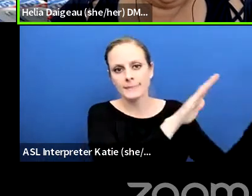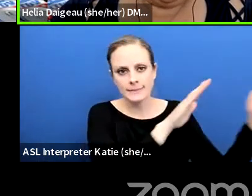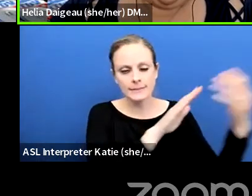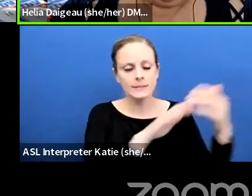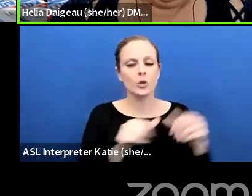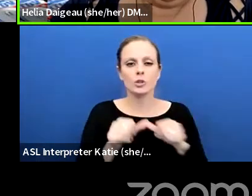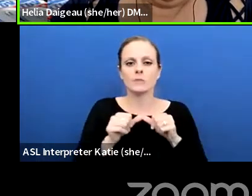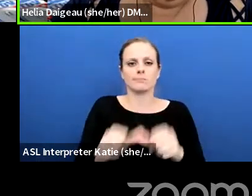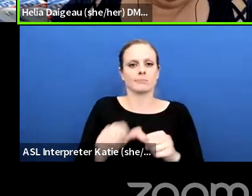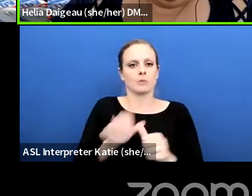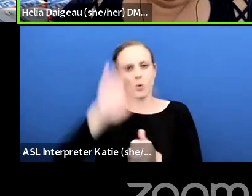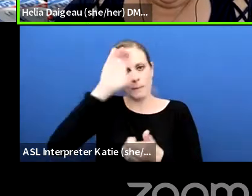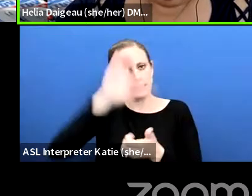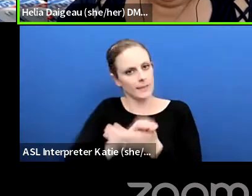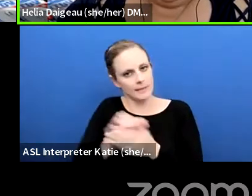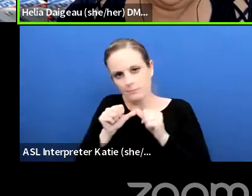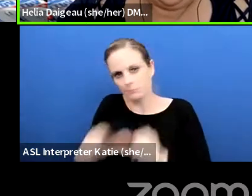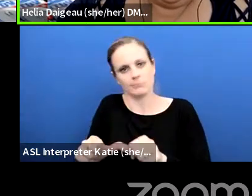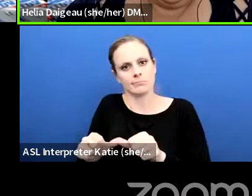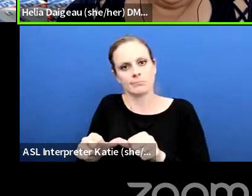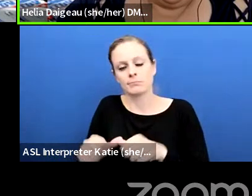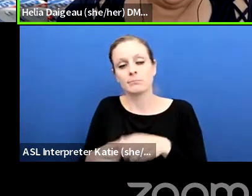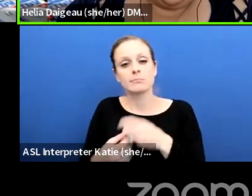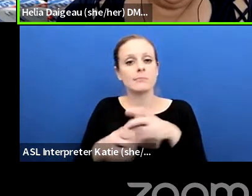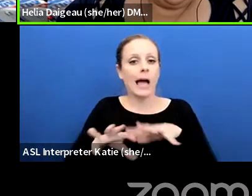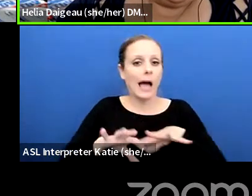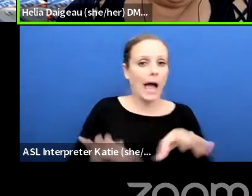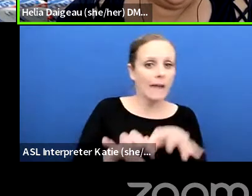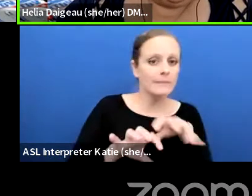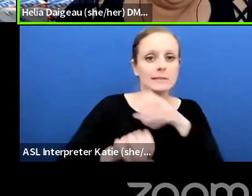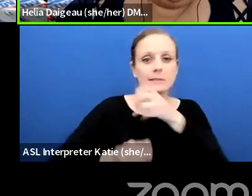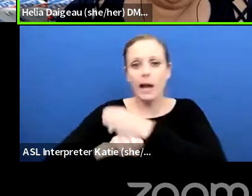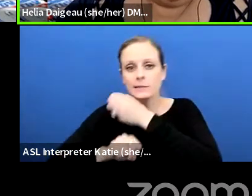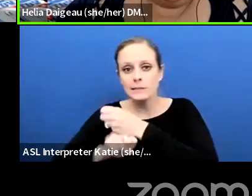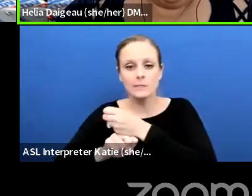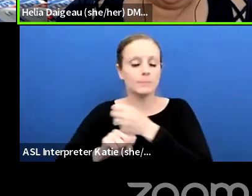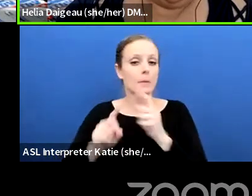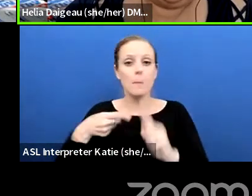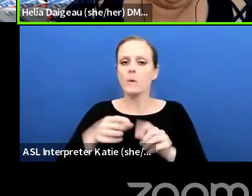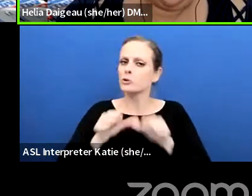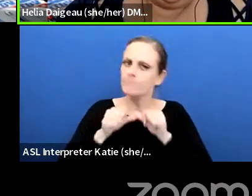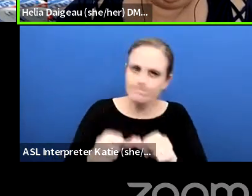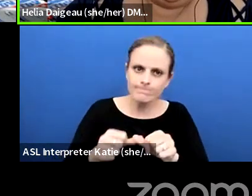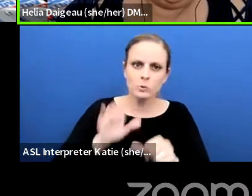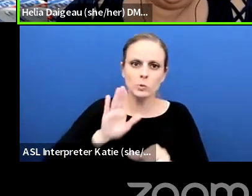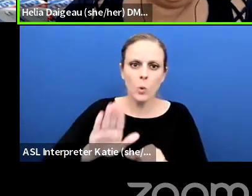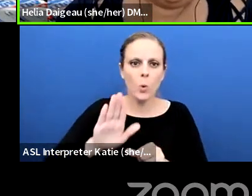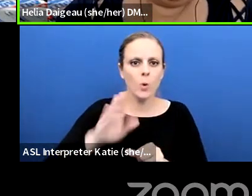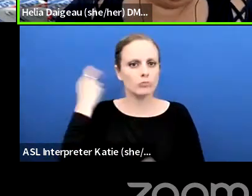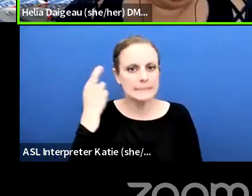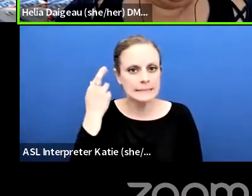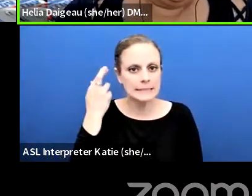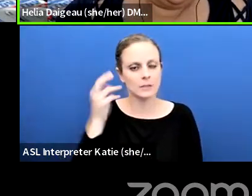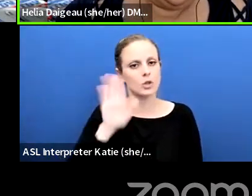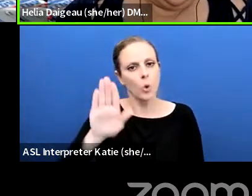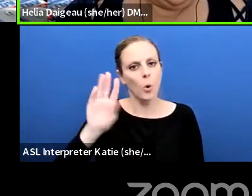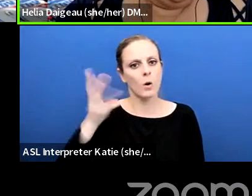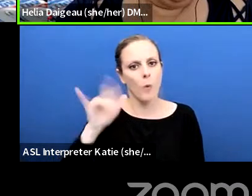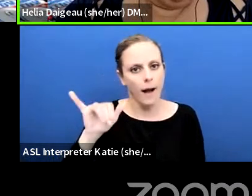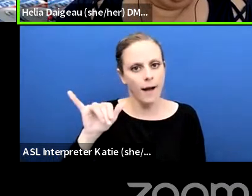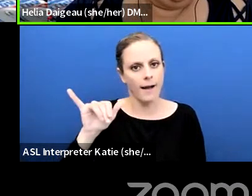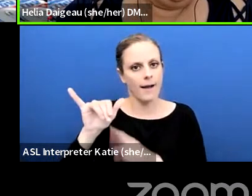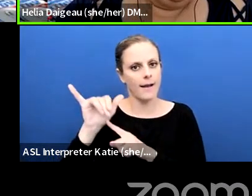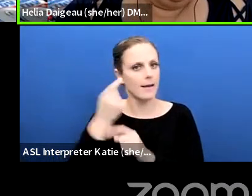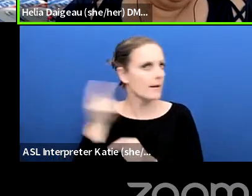in this line of work and in, you know, advocacy and activism in general. Sticking to your guns and remembering why you do what you do is so